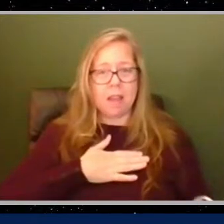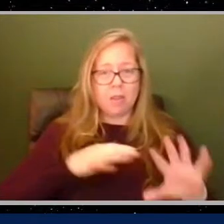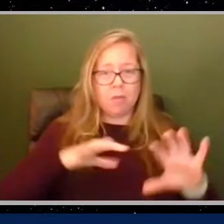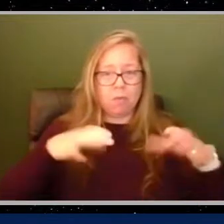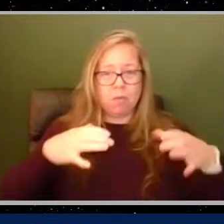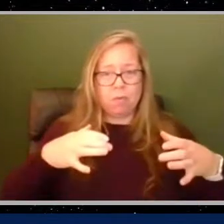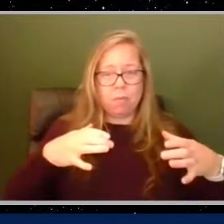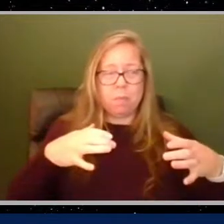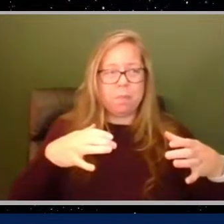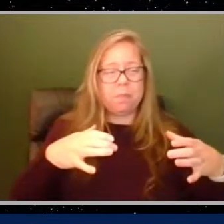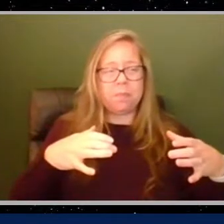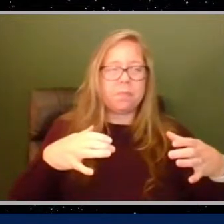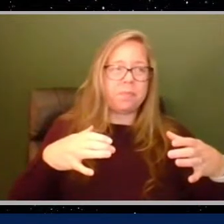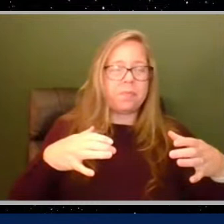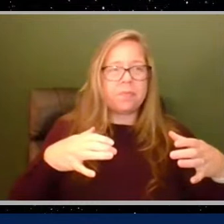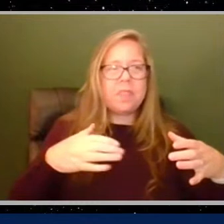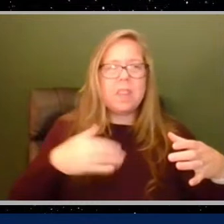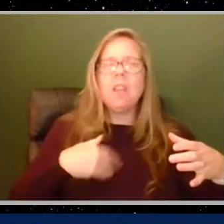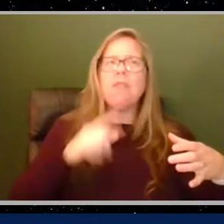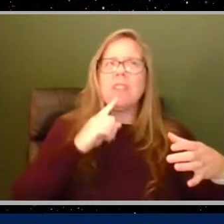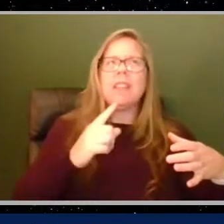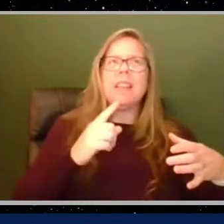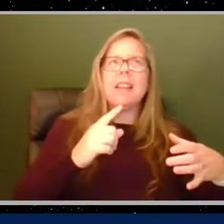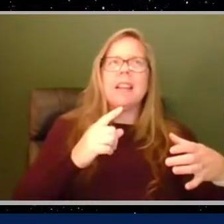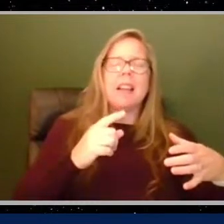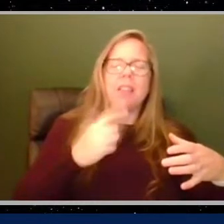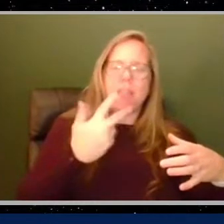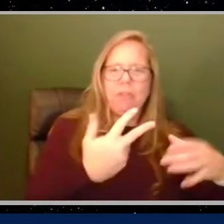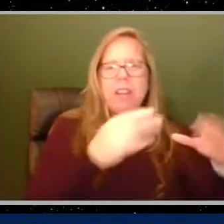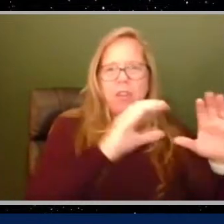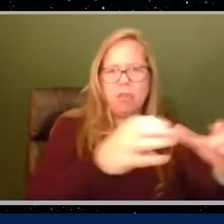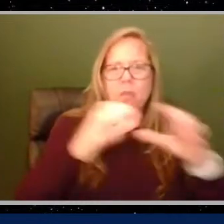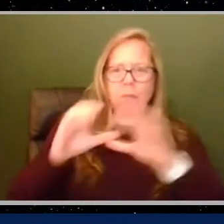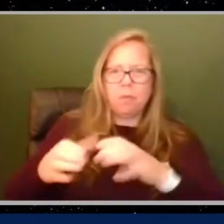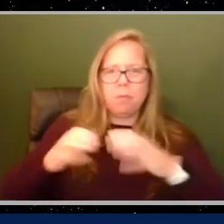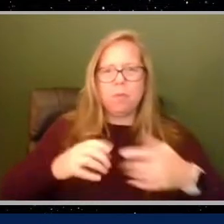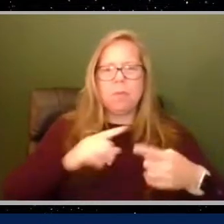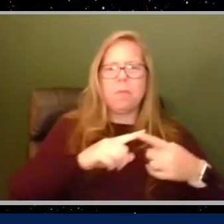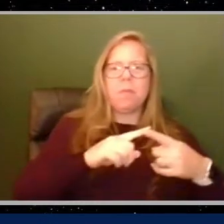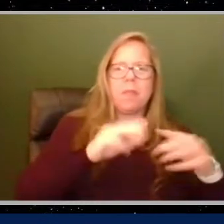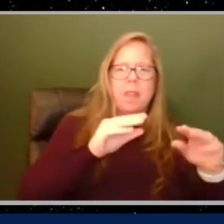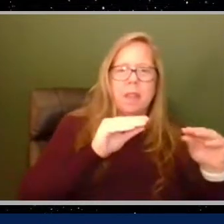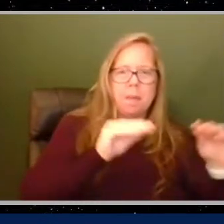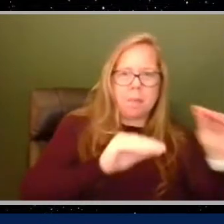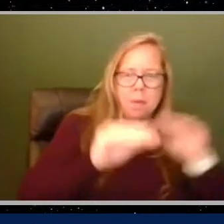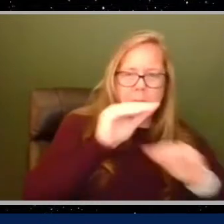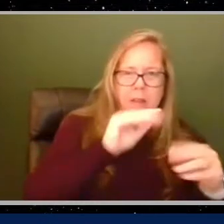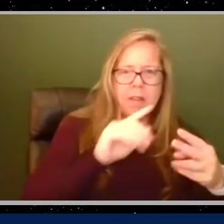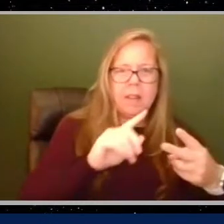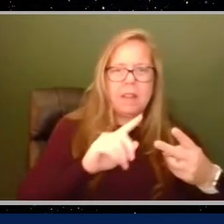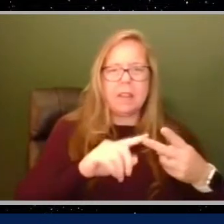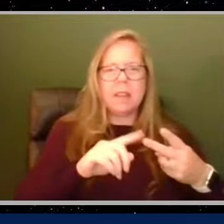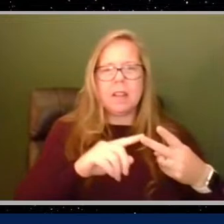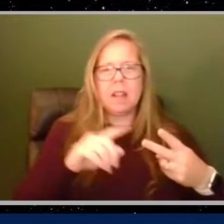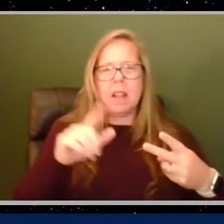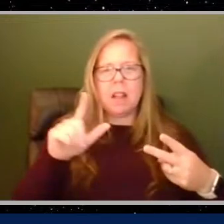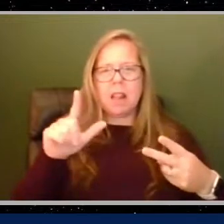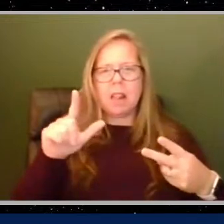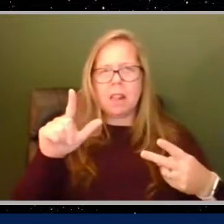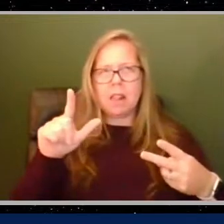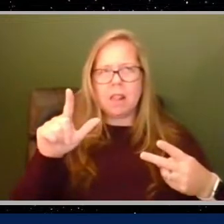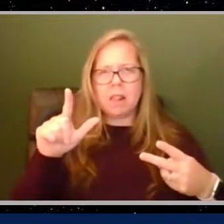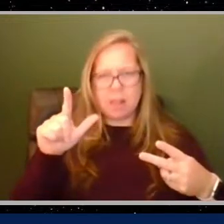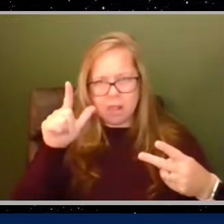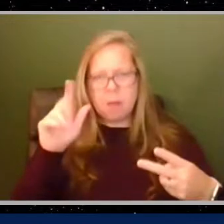we divided it essentially into 3 groups for mobility, blind, low vision, and deaf, hard of